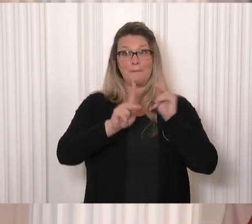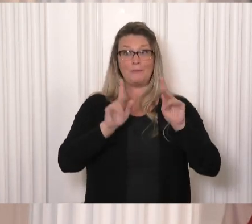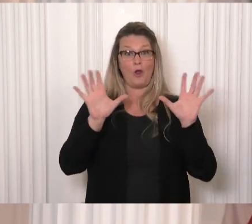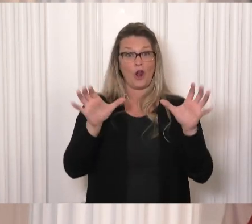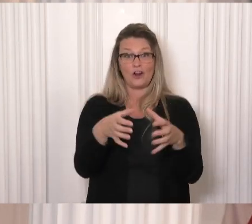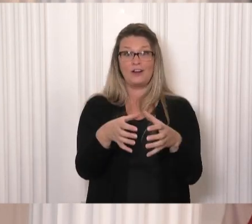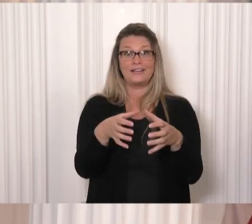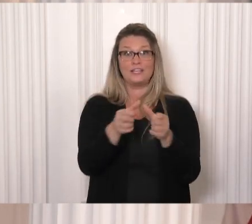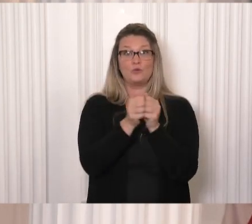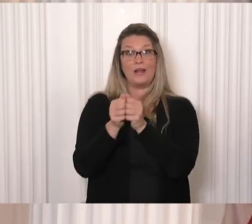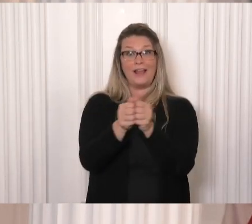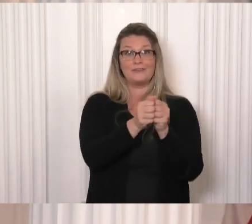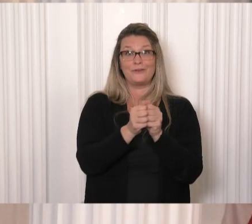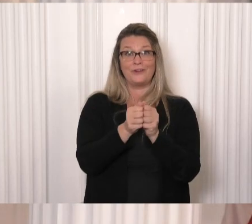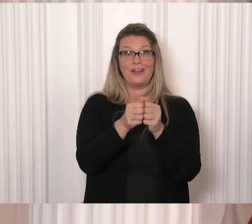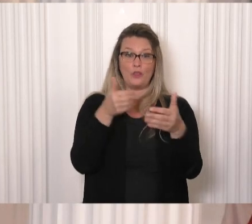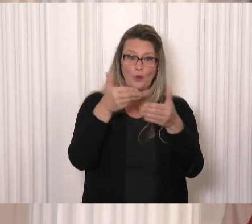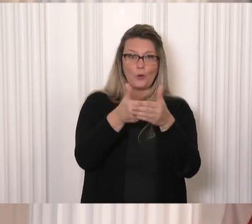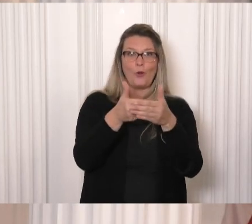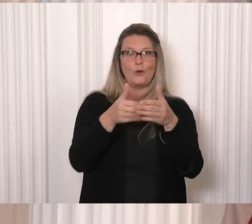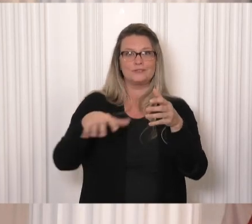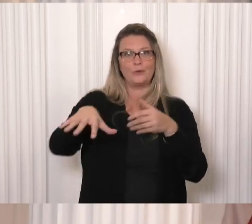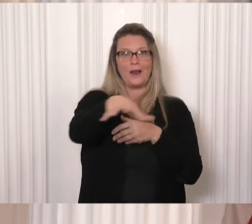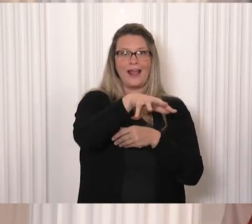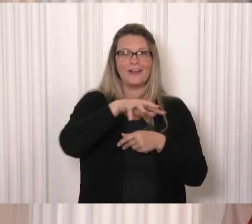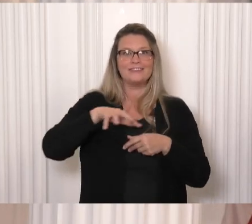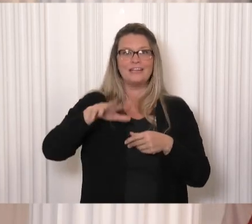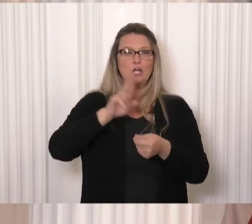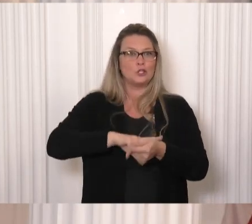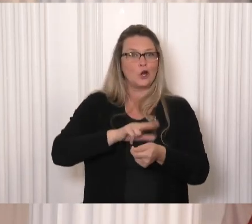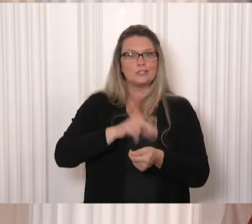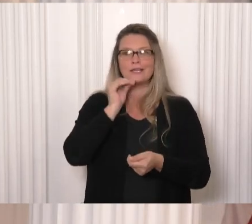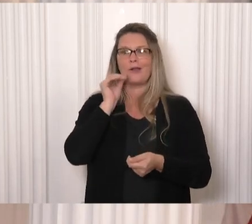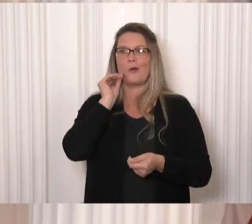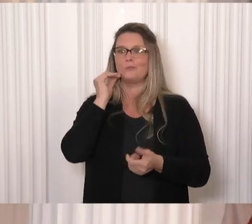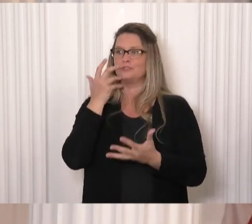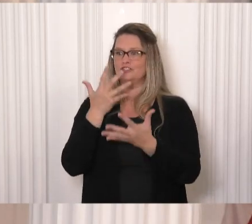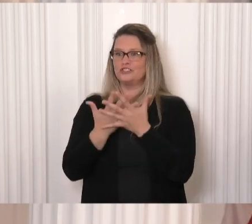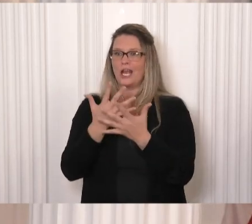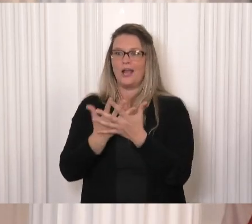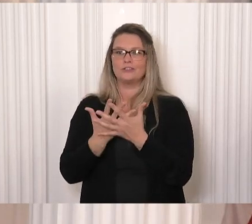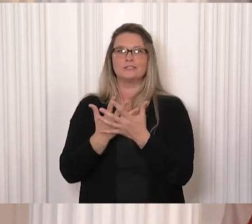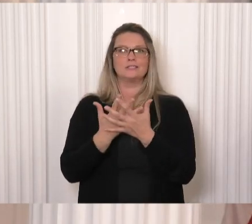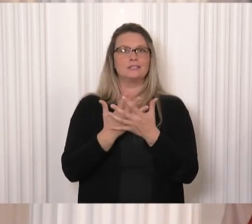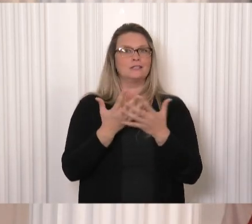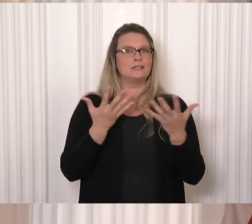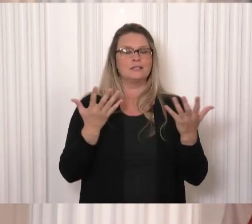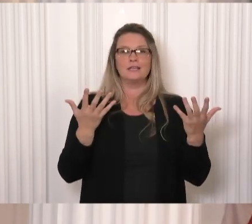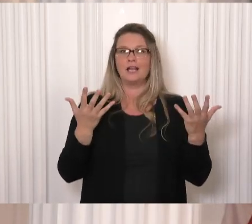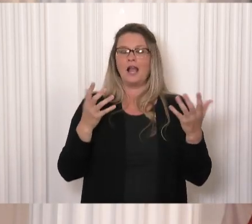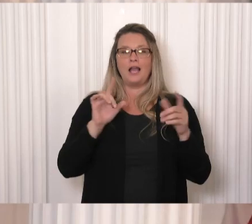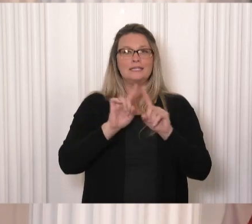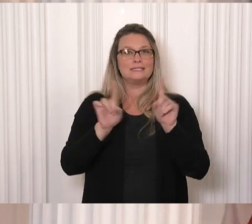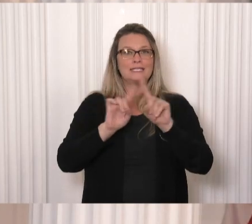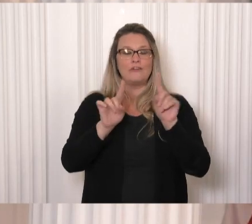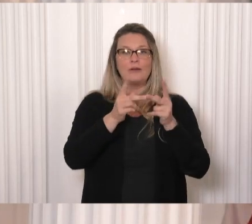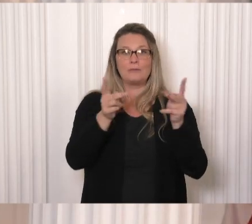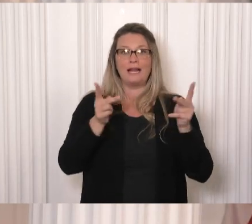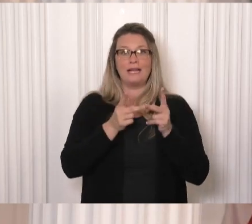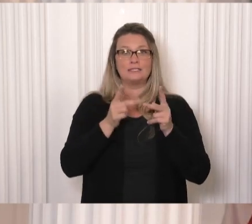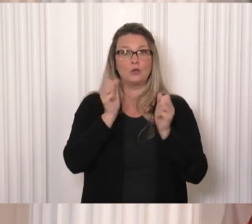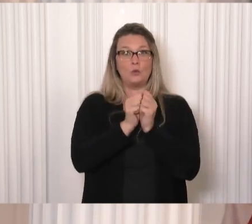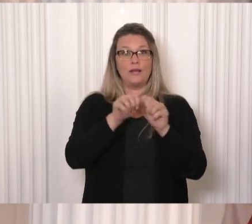close contact. So whether it is nursing homes or whether it is jails or prisons or corrections and other long-term